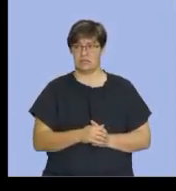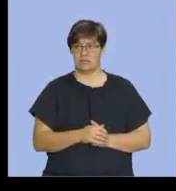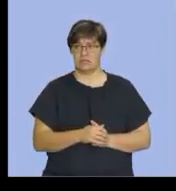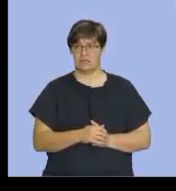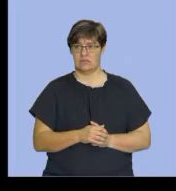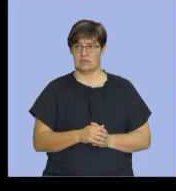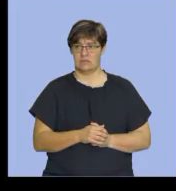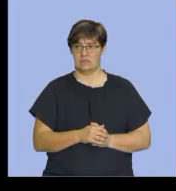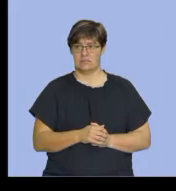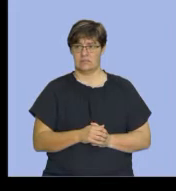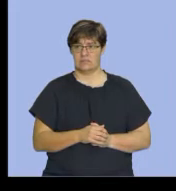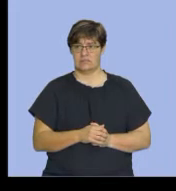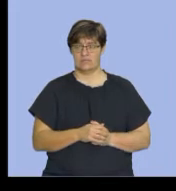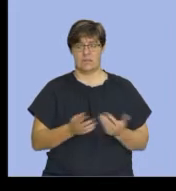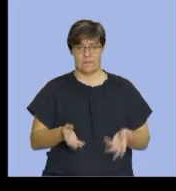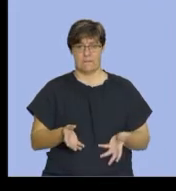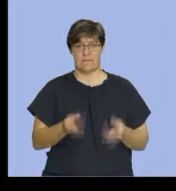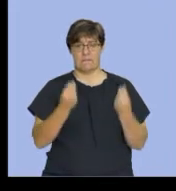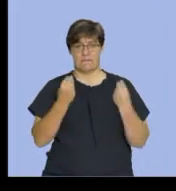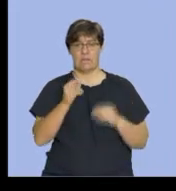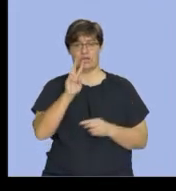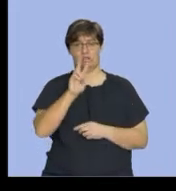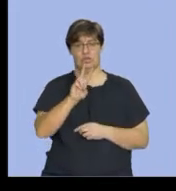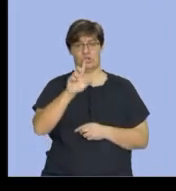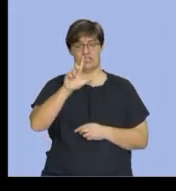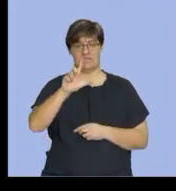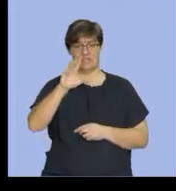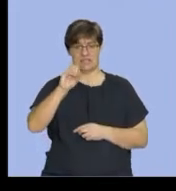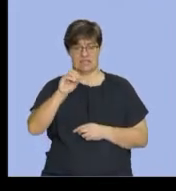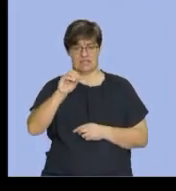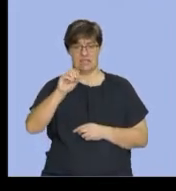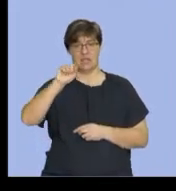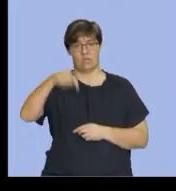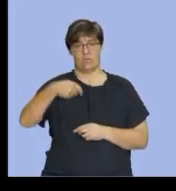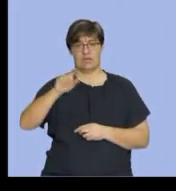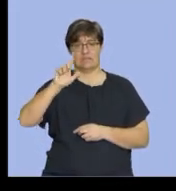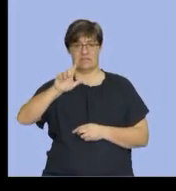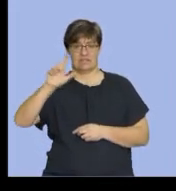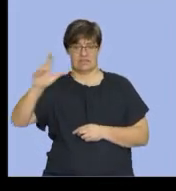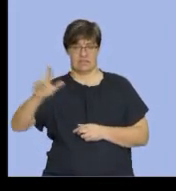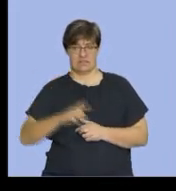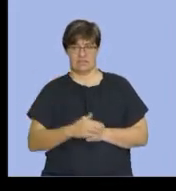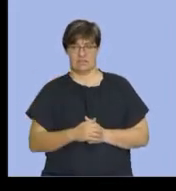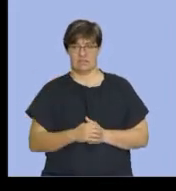the answer, and I get 270.77.